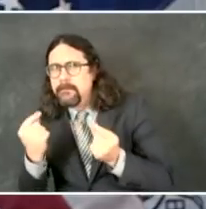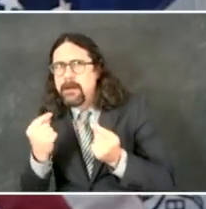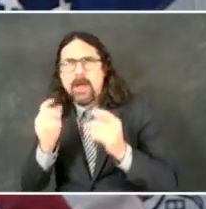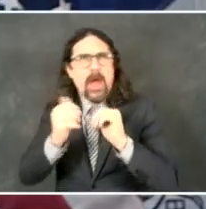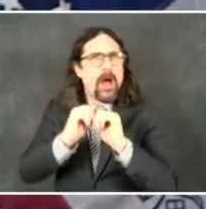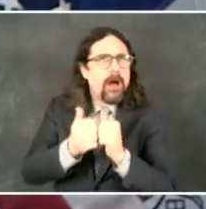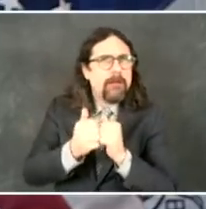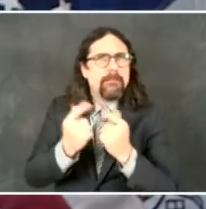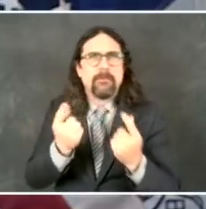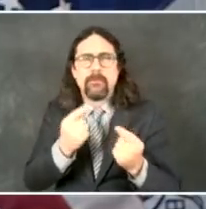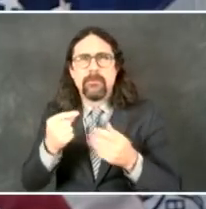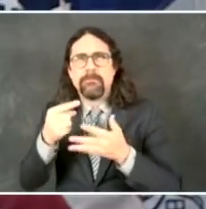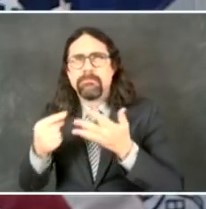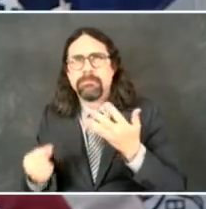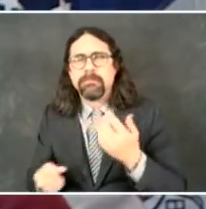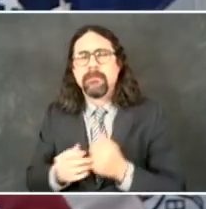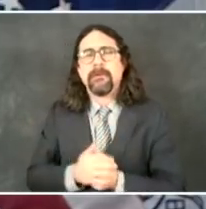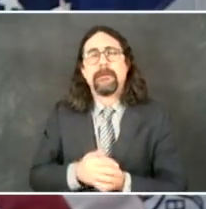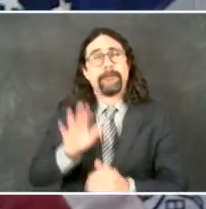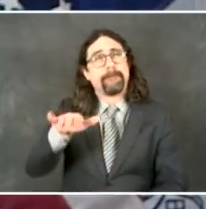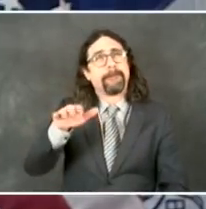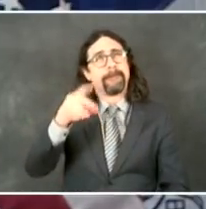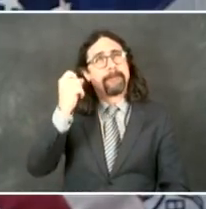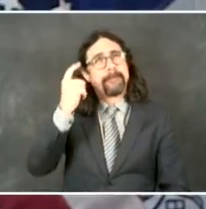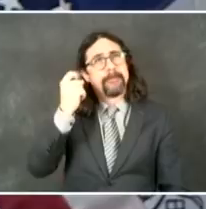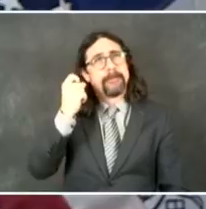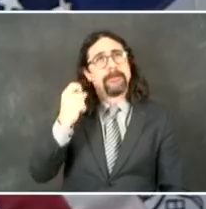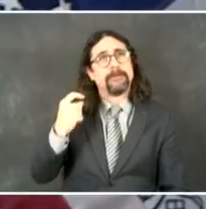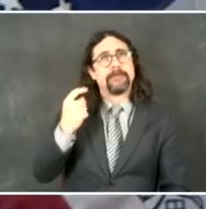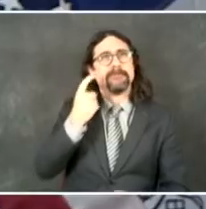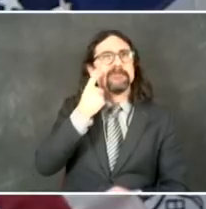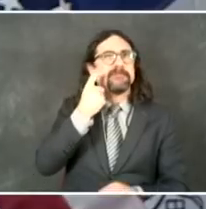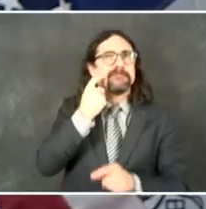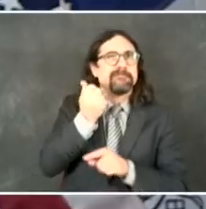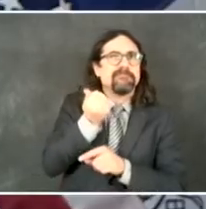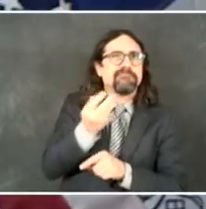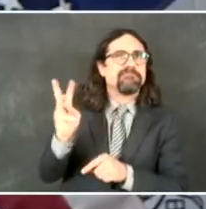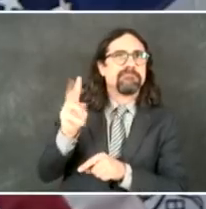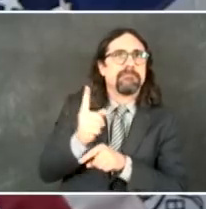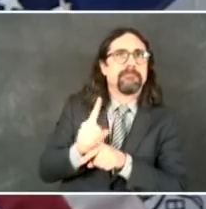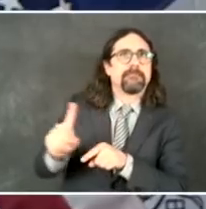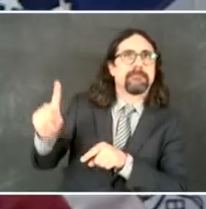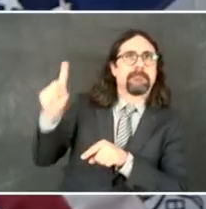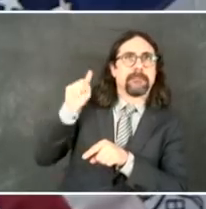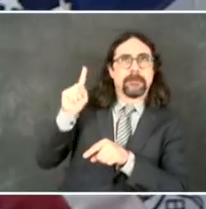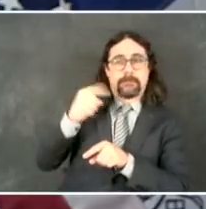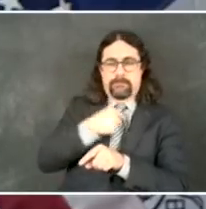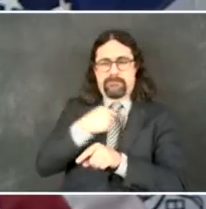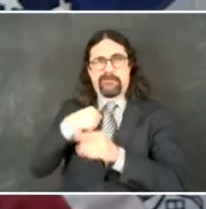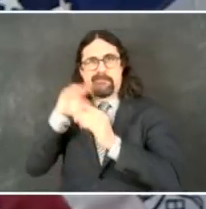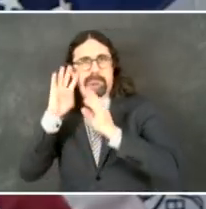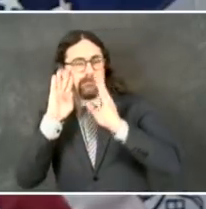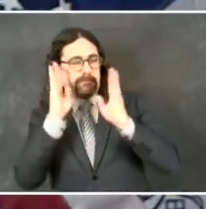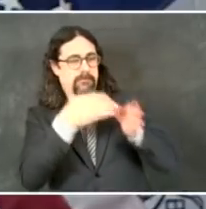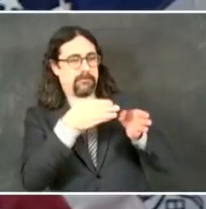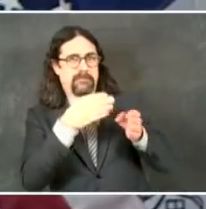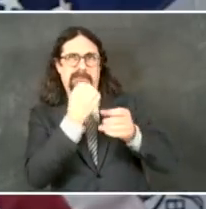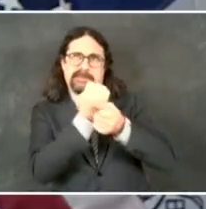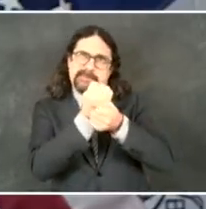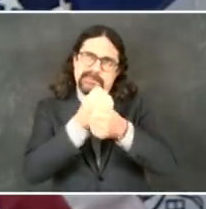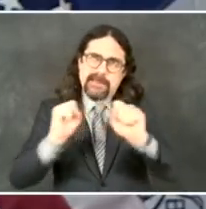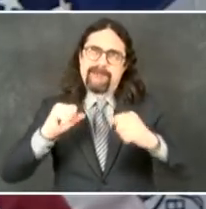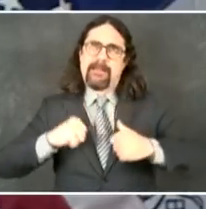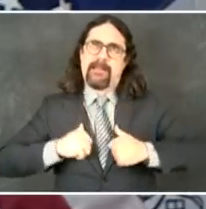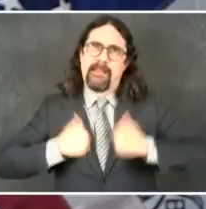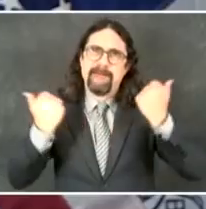lives. We couldn't put together the personnel and the PPEs and the test kits and all to do community testing, but now we were